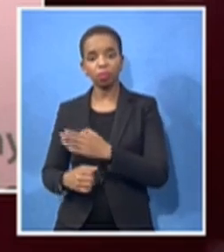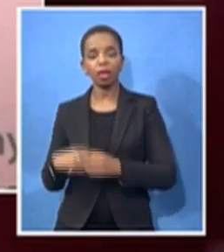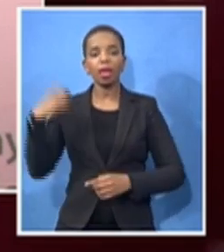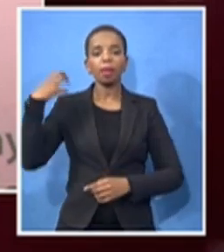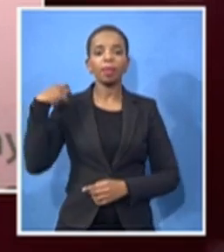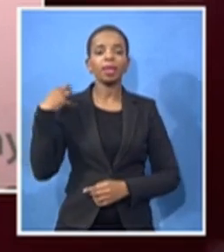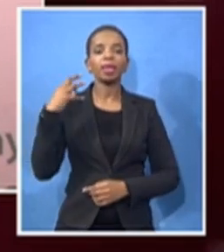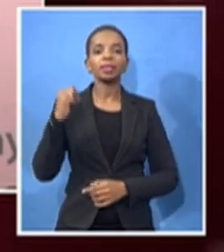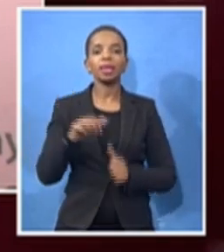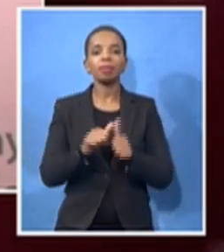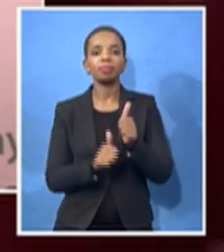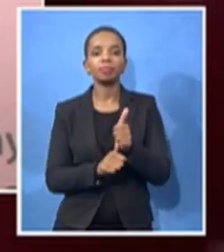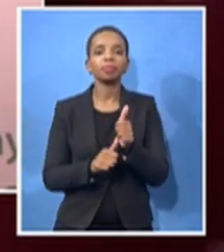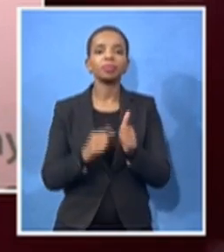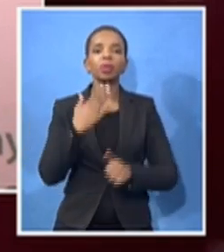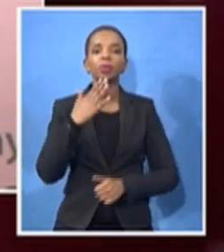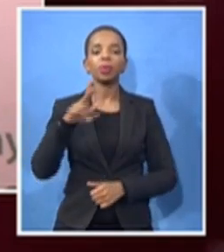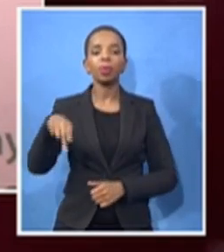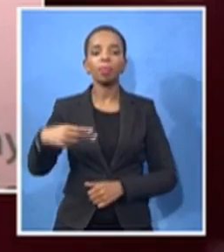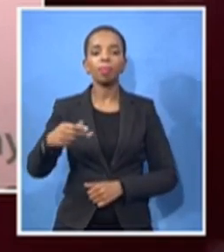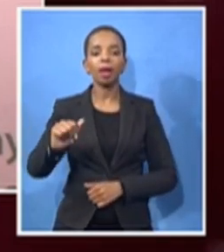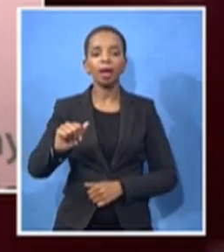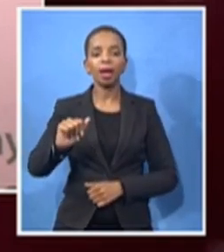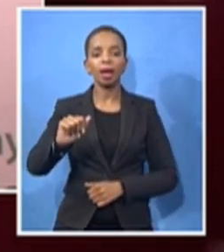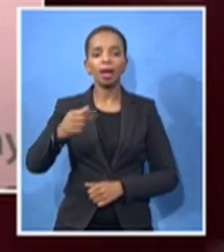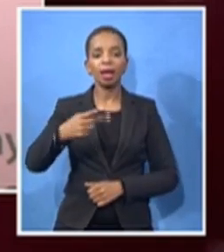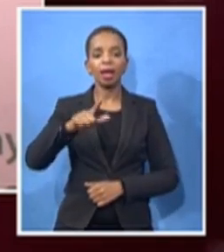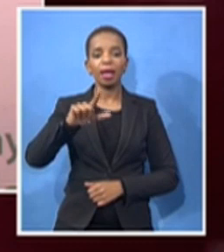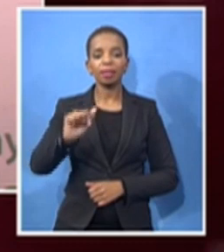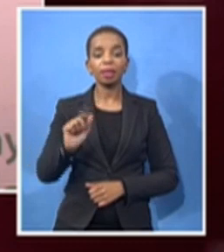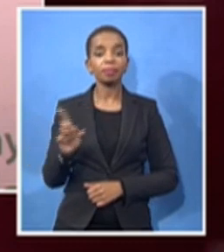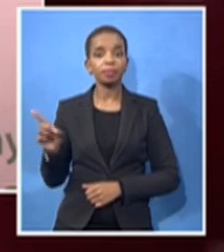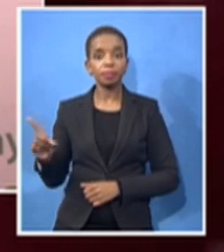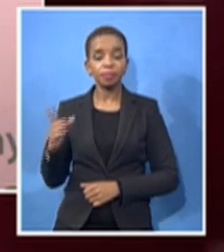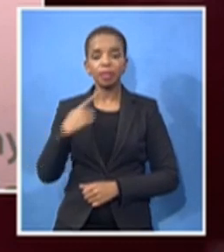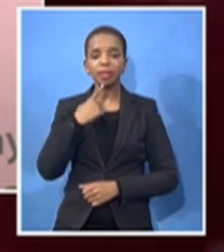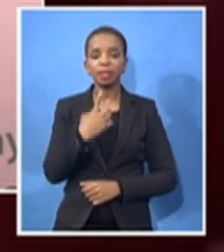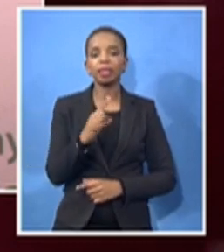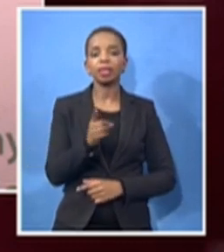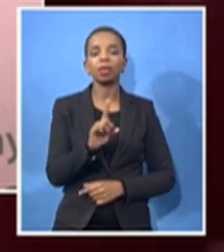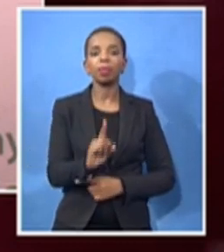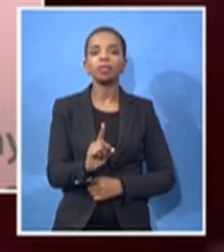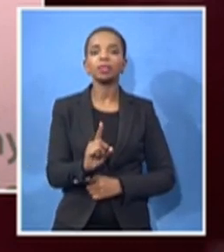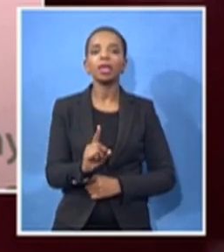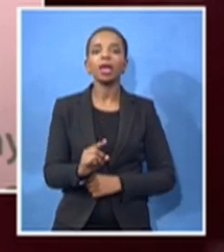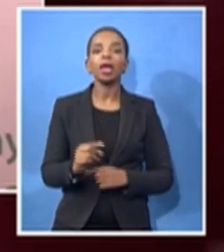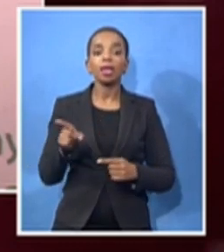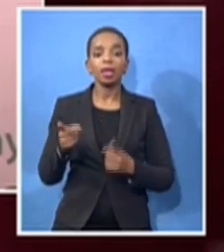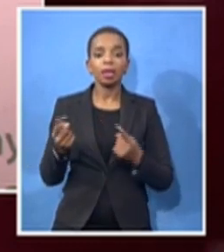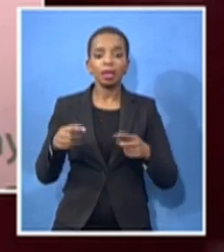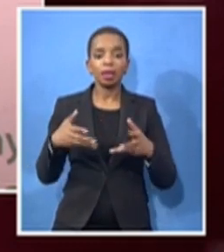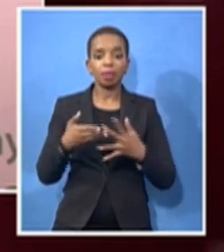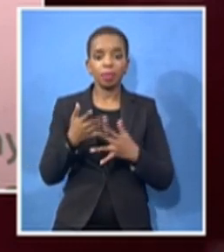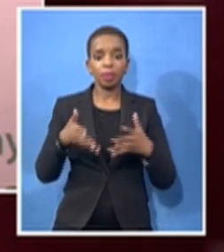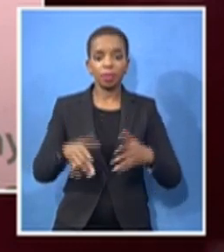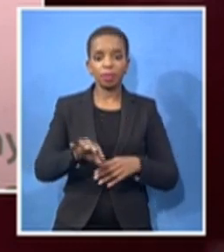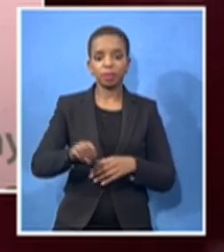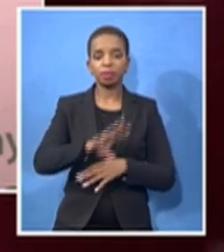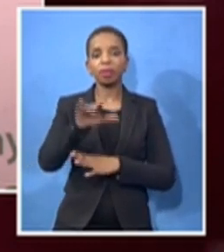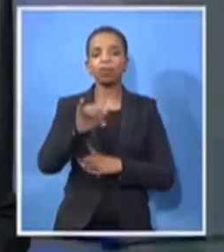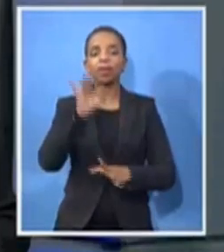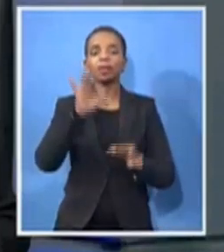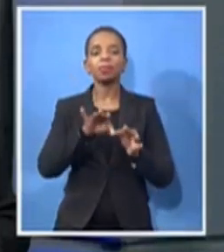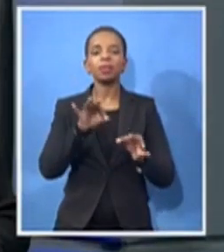The United States consignment that has come through to South Africa, specifically of ventilators, an event at the